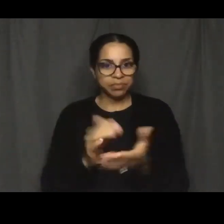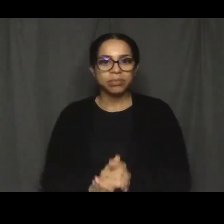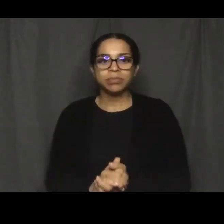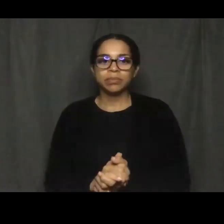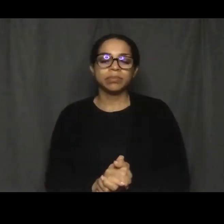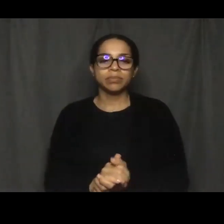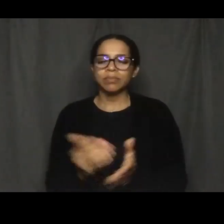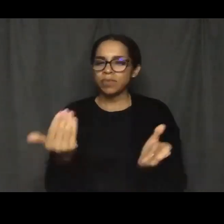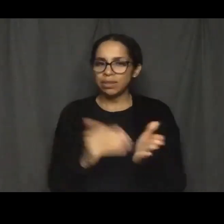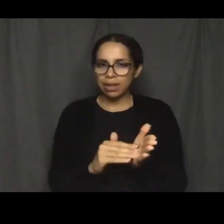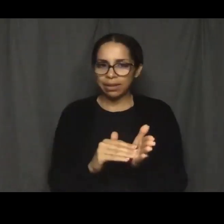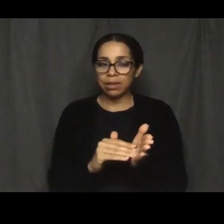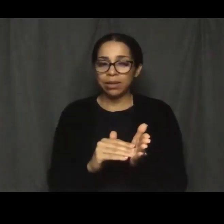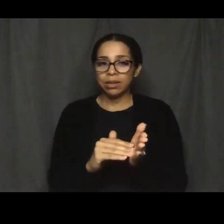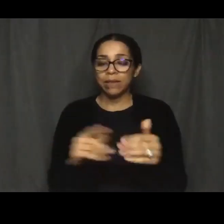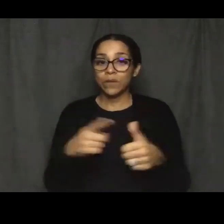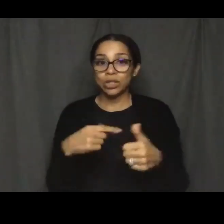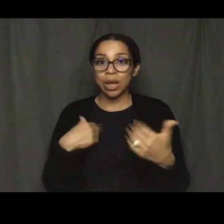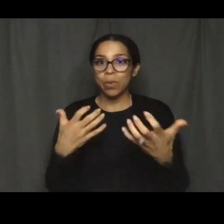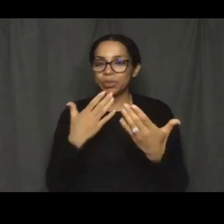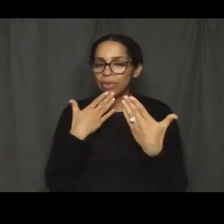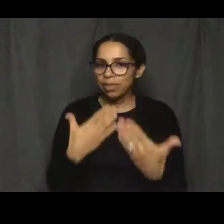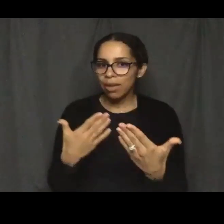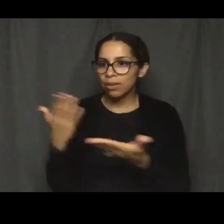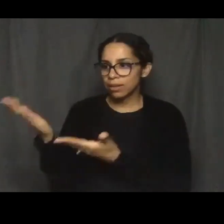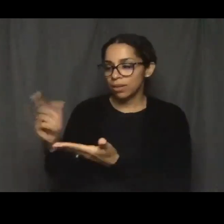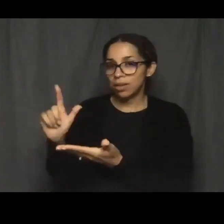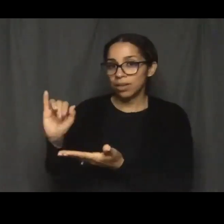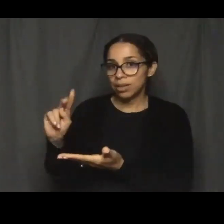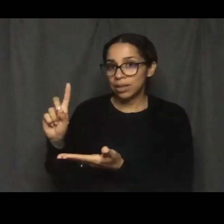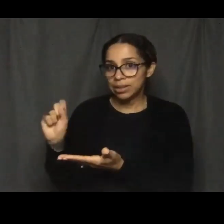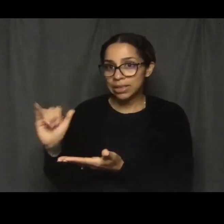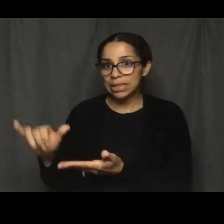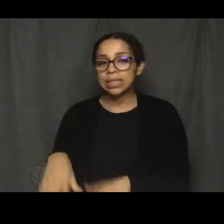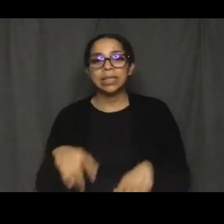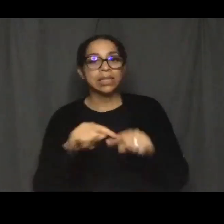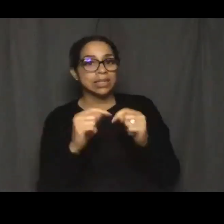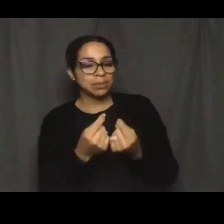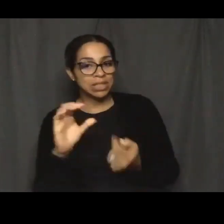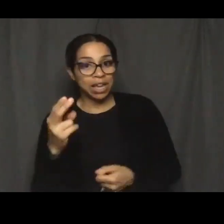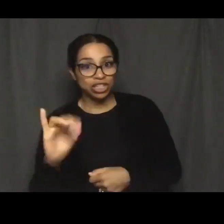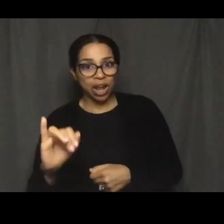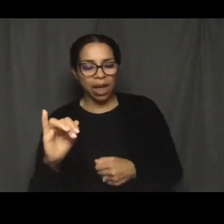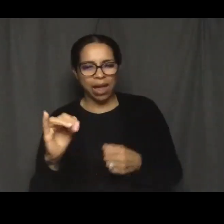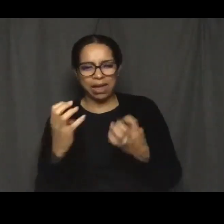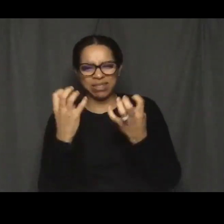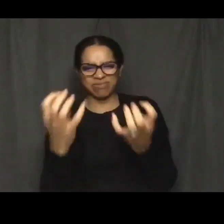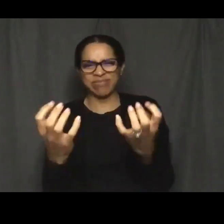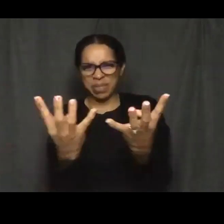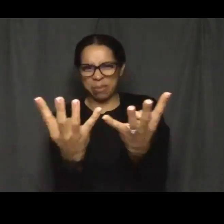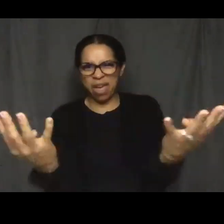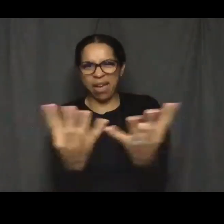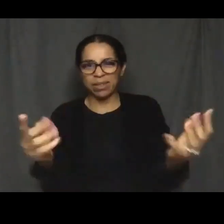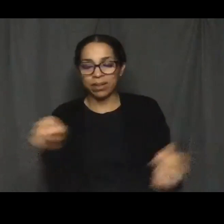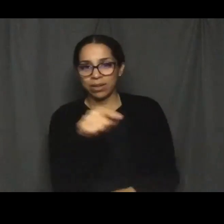And again, I just first want to thank my colleague Lindsay. I want to thank our team CHI in the back for putting this all together, and really